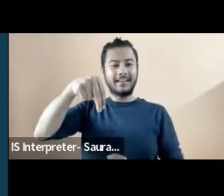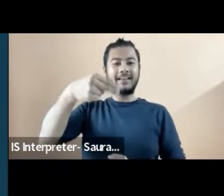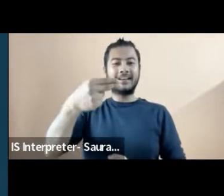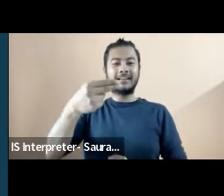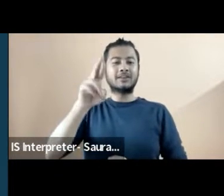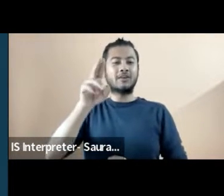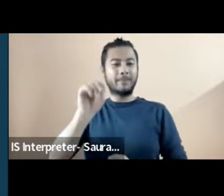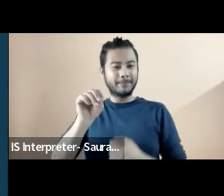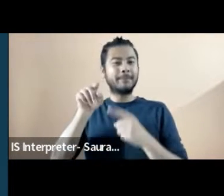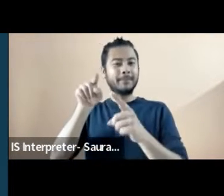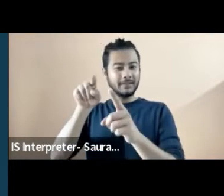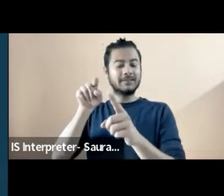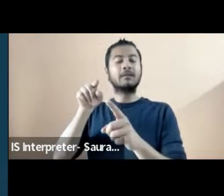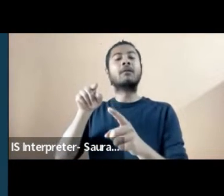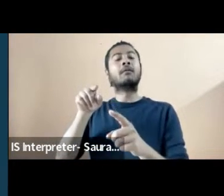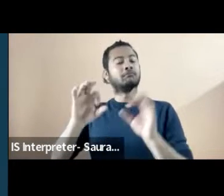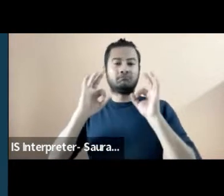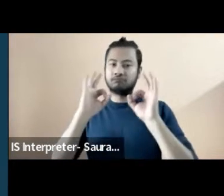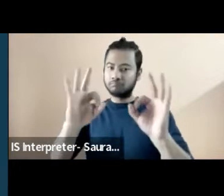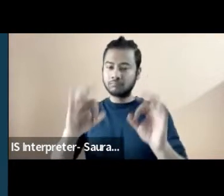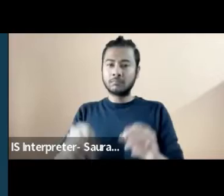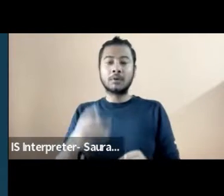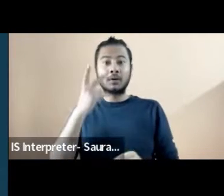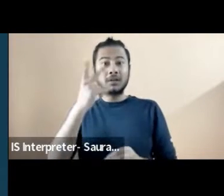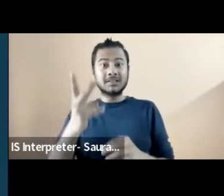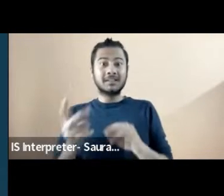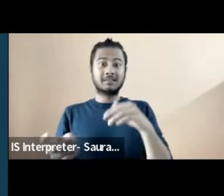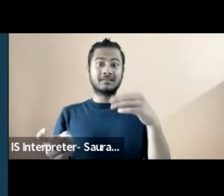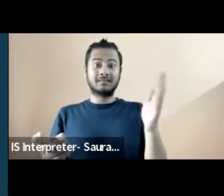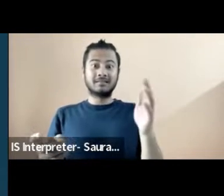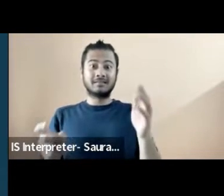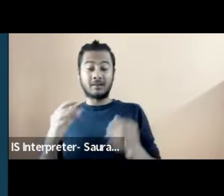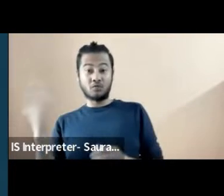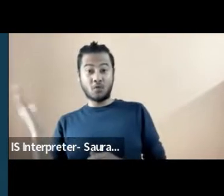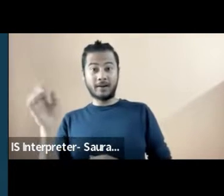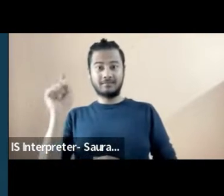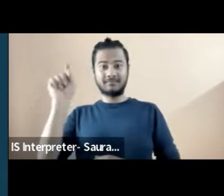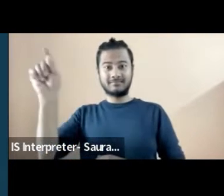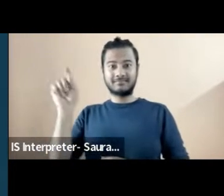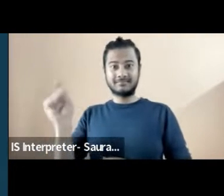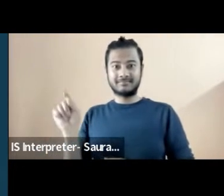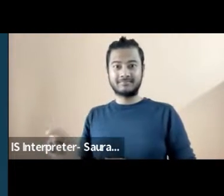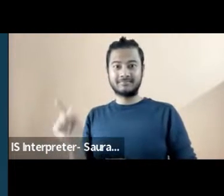Sarika, if you could click once. So on the right, these are the quotes that we have taken from